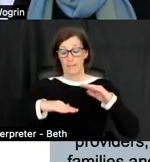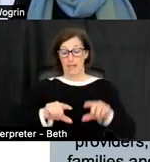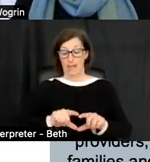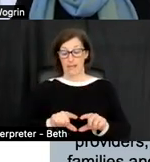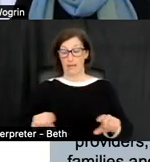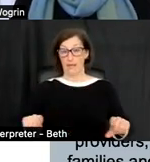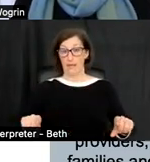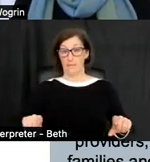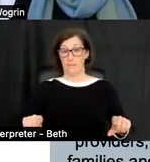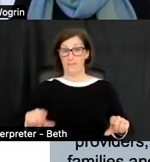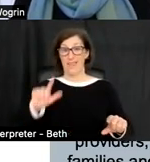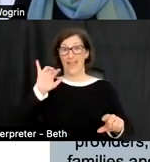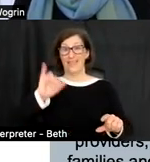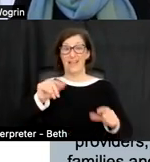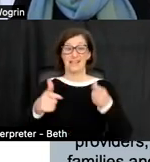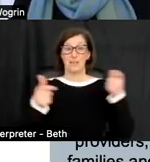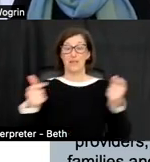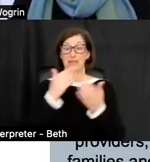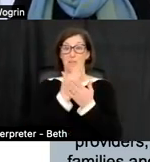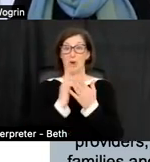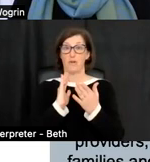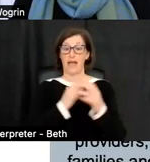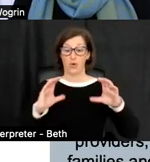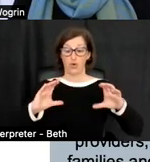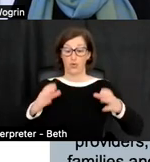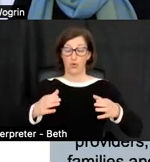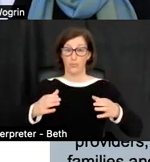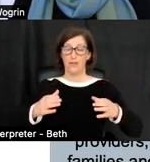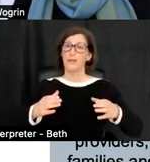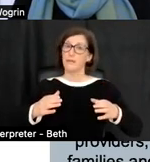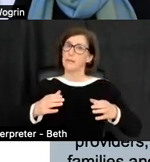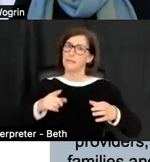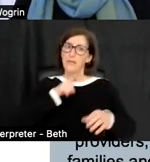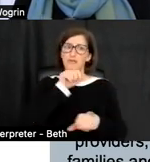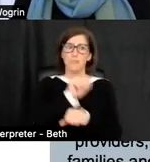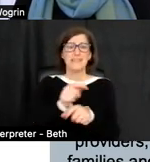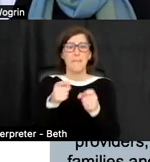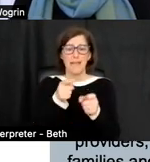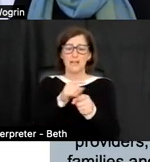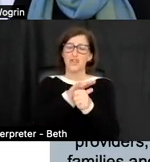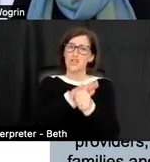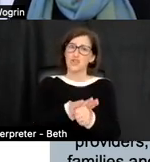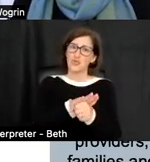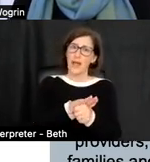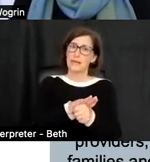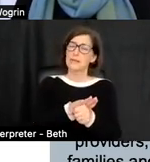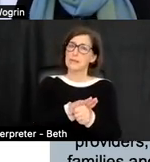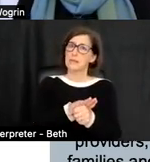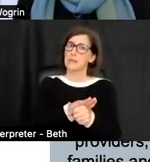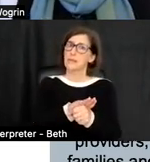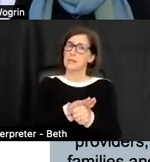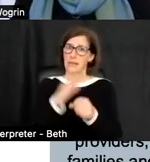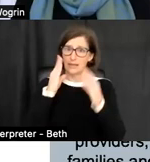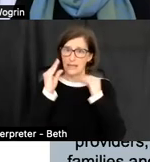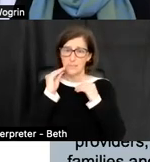section, which is our largest part of our cohort, are managing their stress, the life stressors that they come up against,